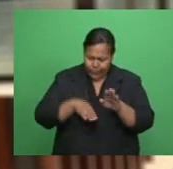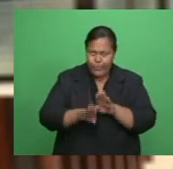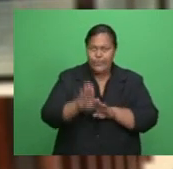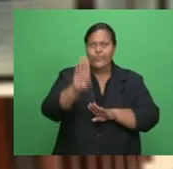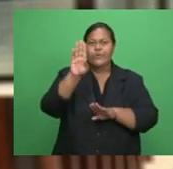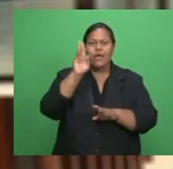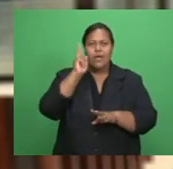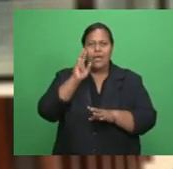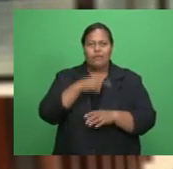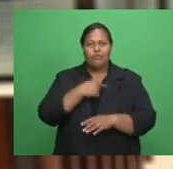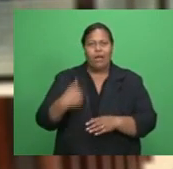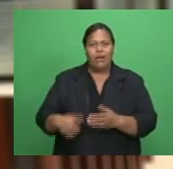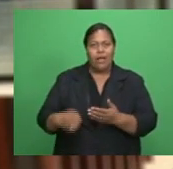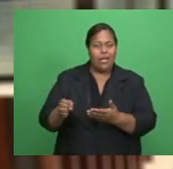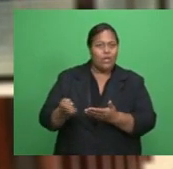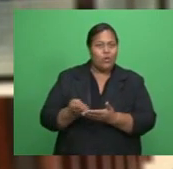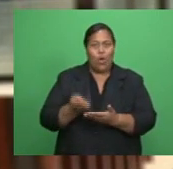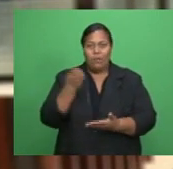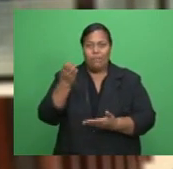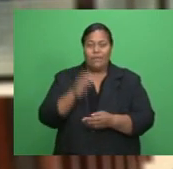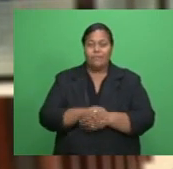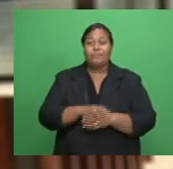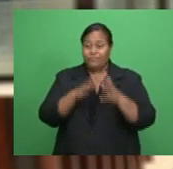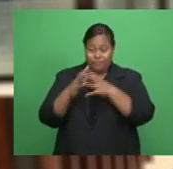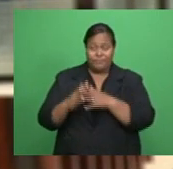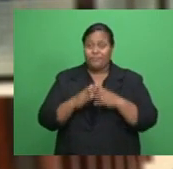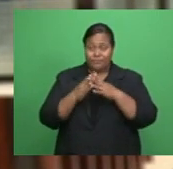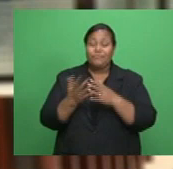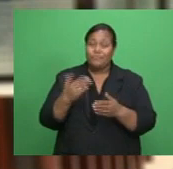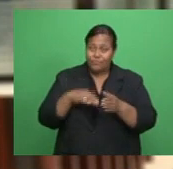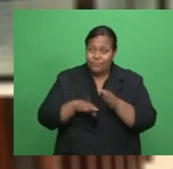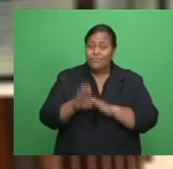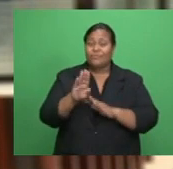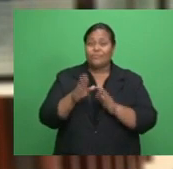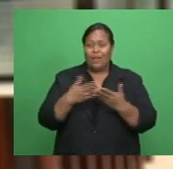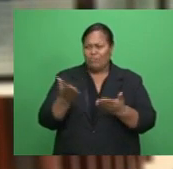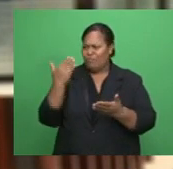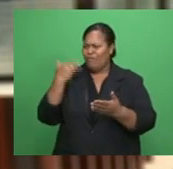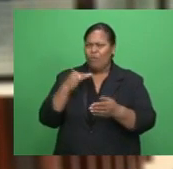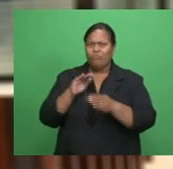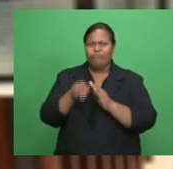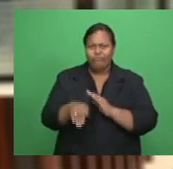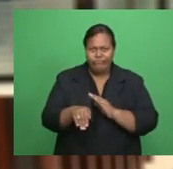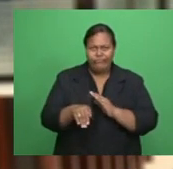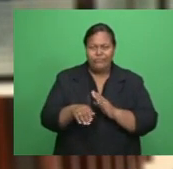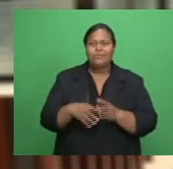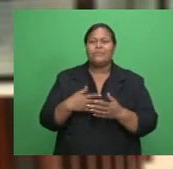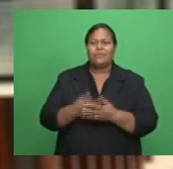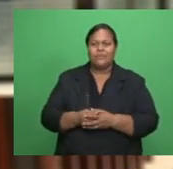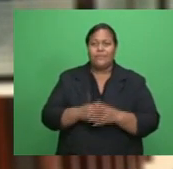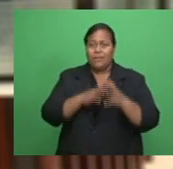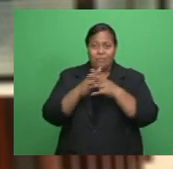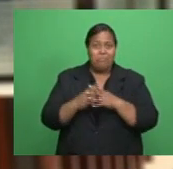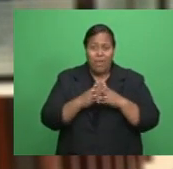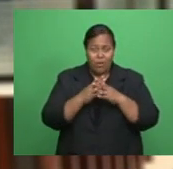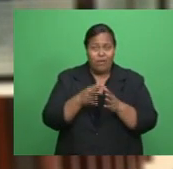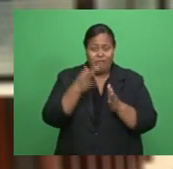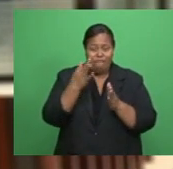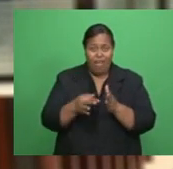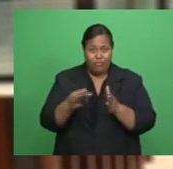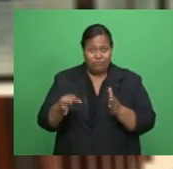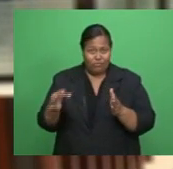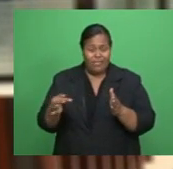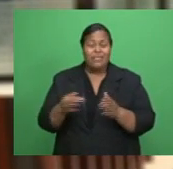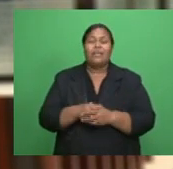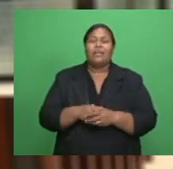dollar was up, reversing earlier losses as investors turned towards it as a safe haven asset. US factory output rose by